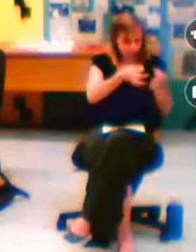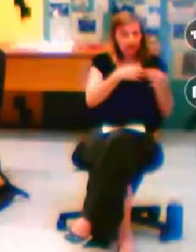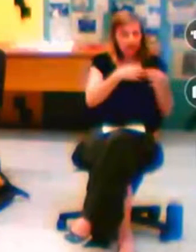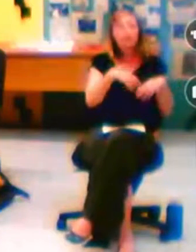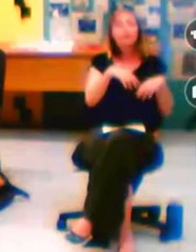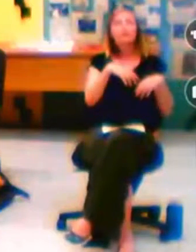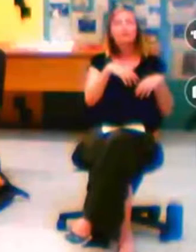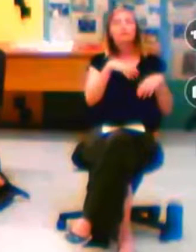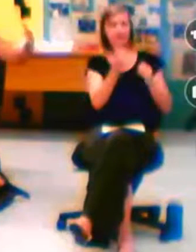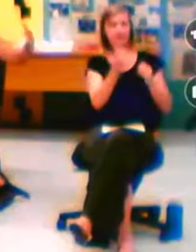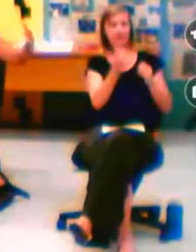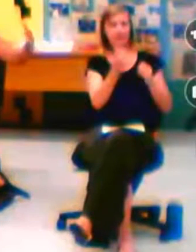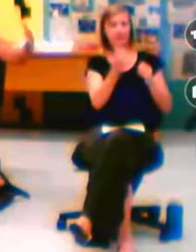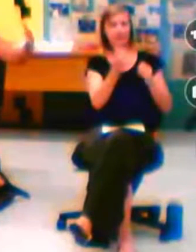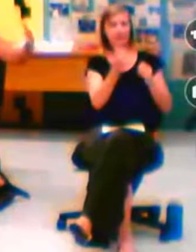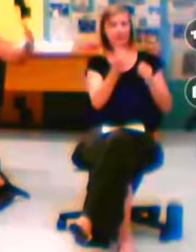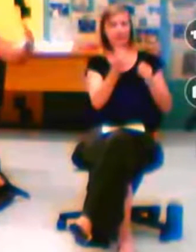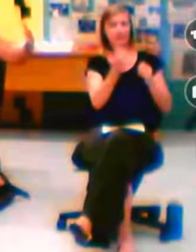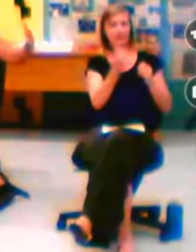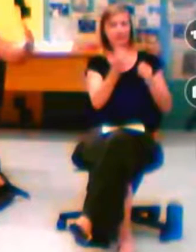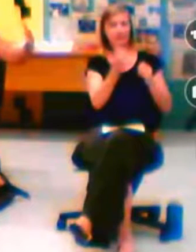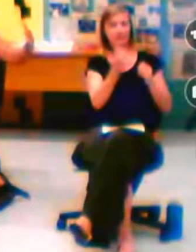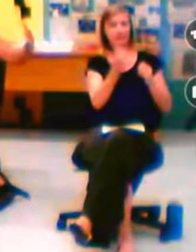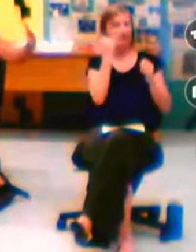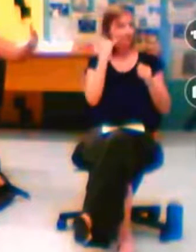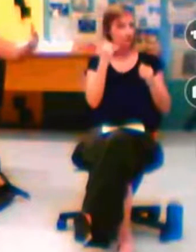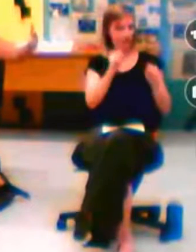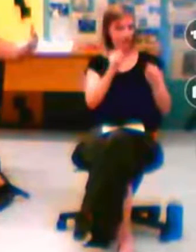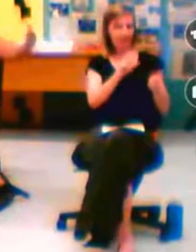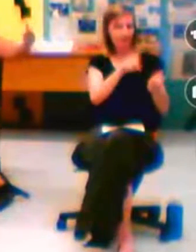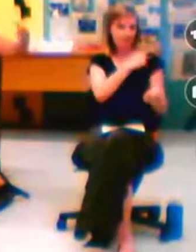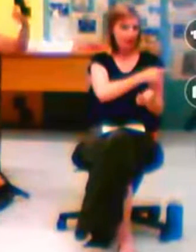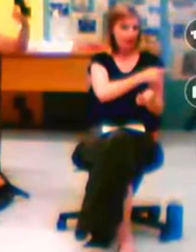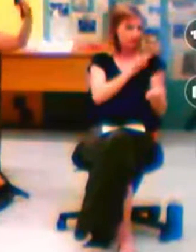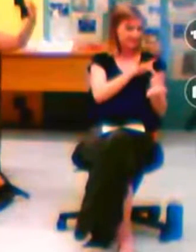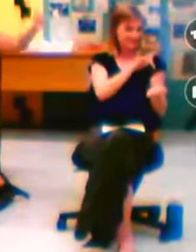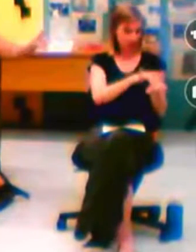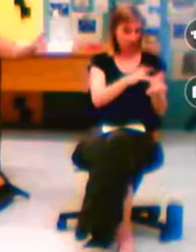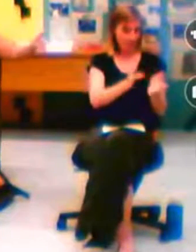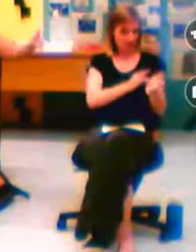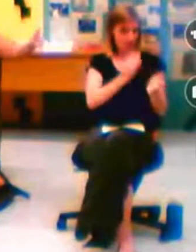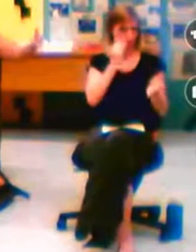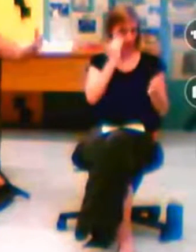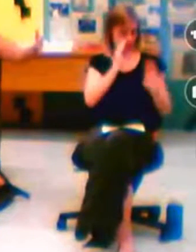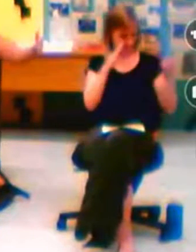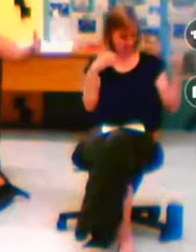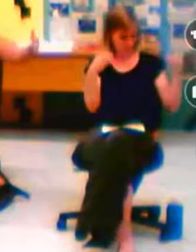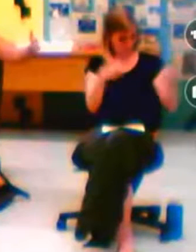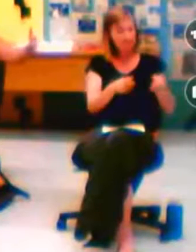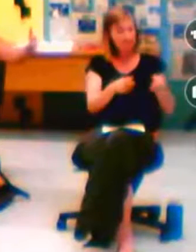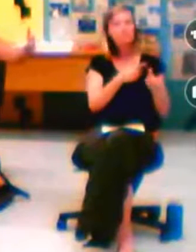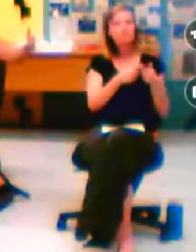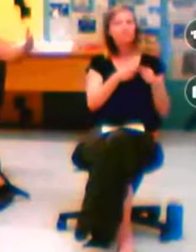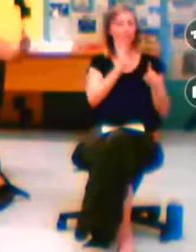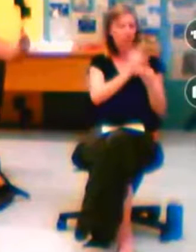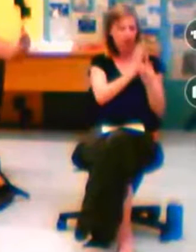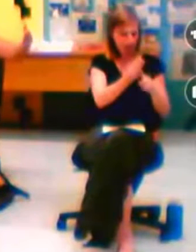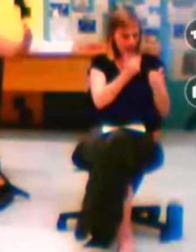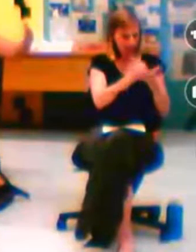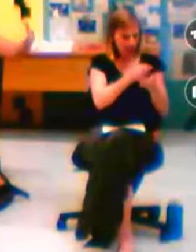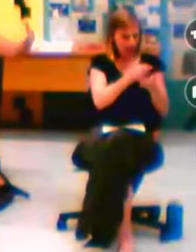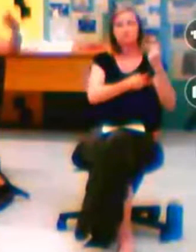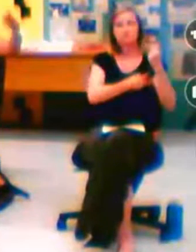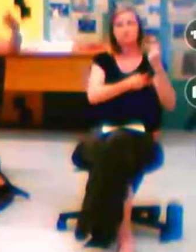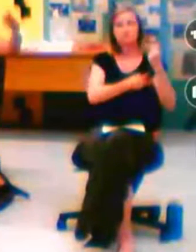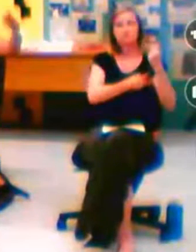long period of time to see, gets a doctor who's willing to work with them, ideally in the setting of a patient-centered medical home. And so